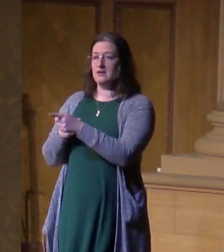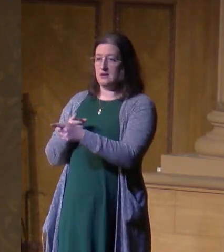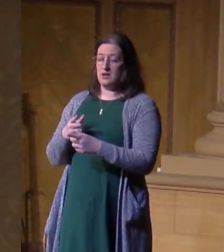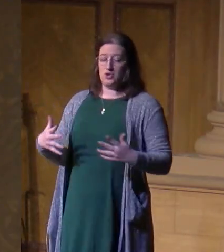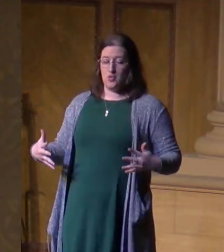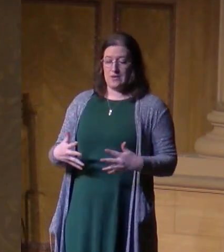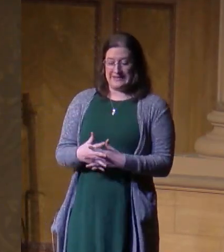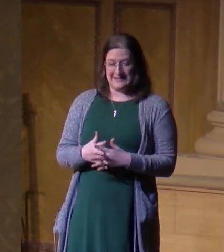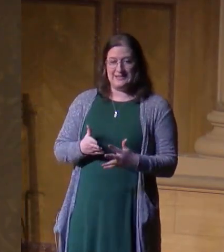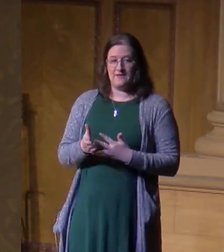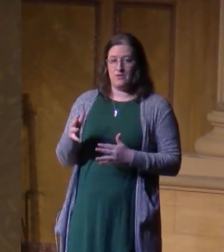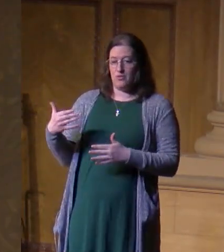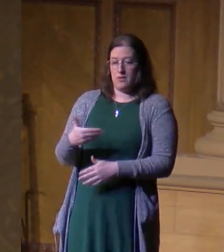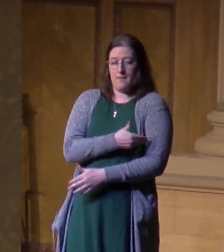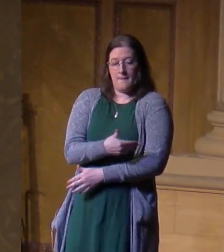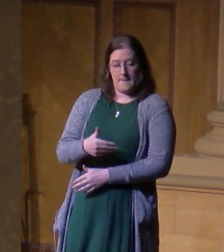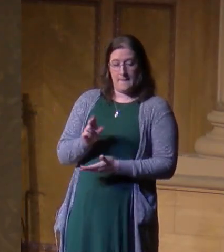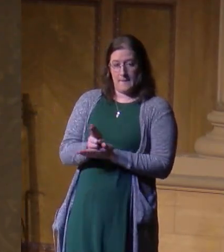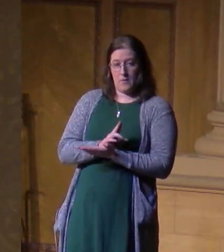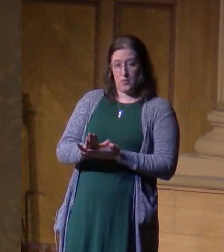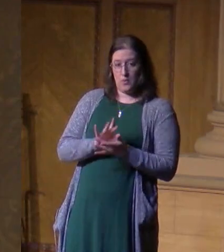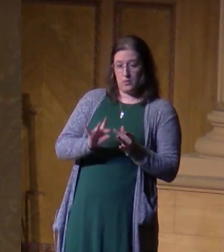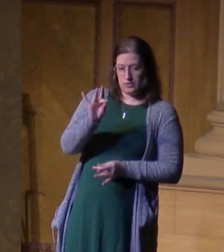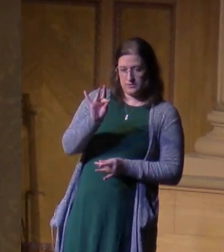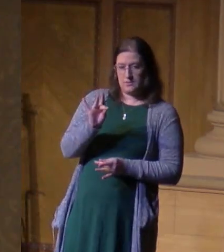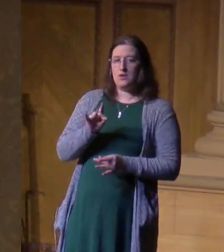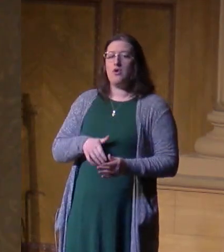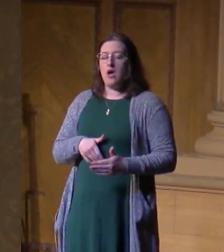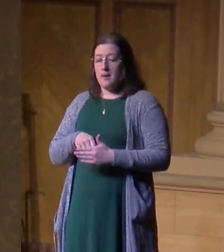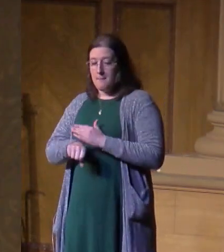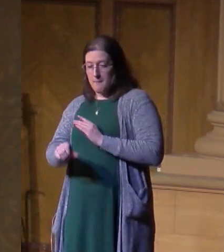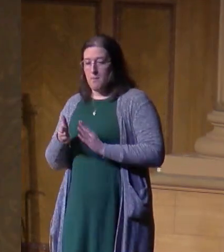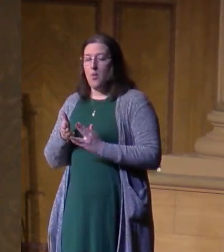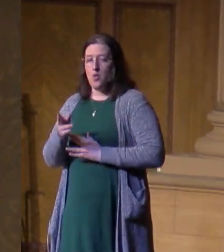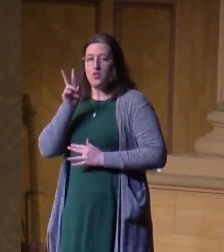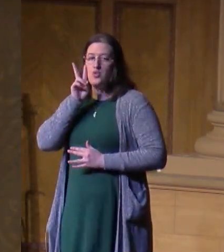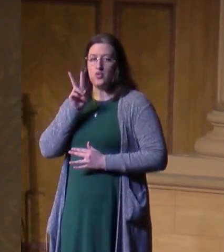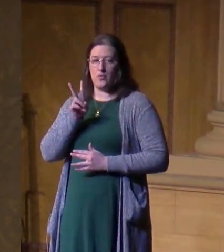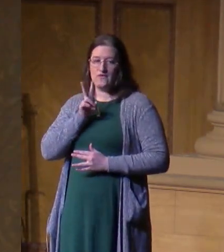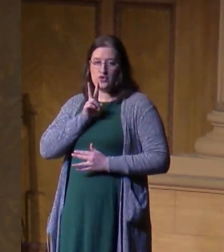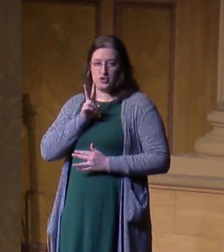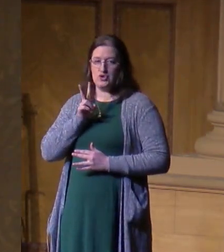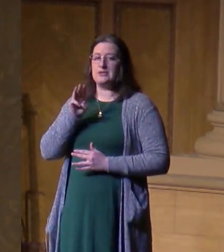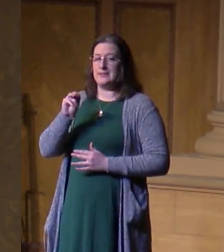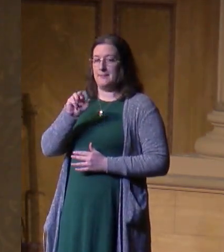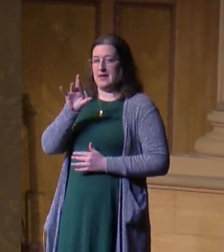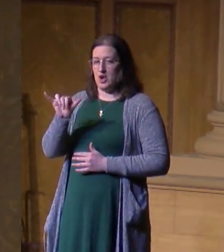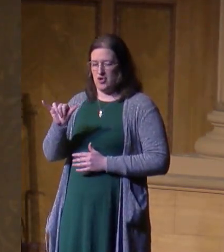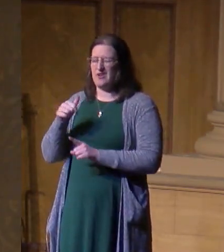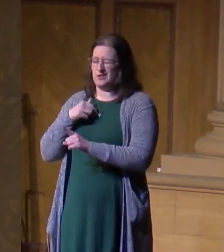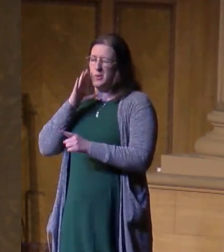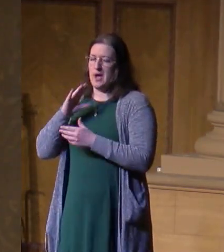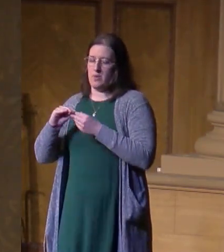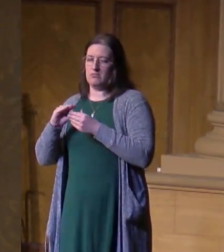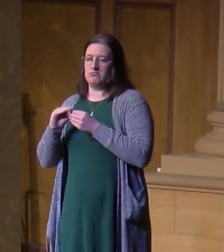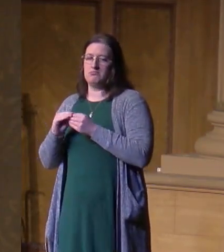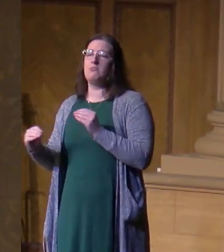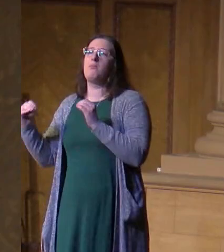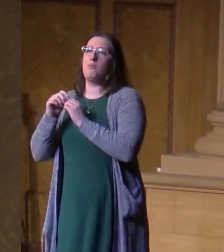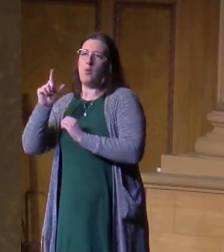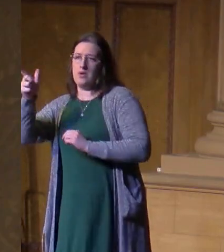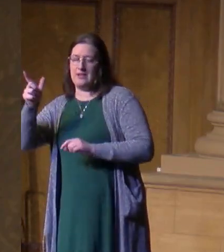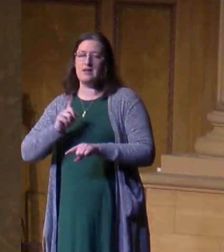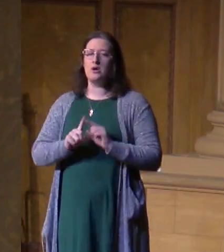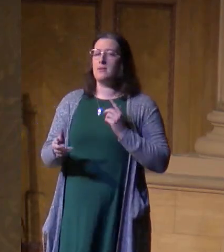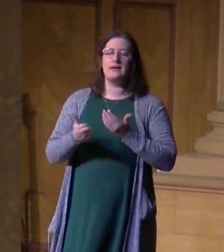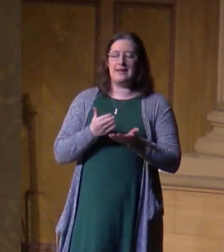Mary. And so here soon I'll explain why that's important, biblically, theologically, that Jesus was conceived of the Spirit.